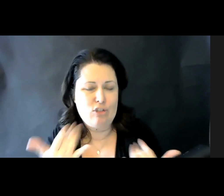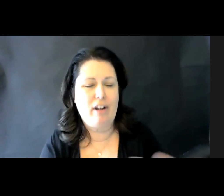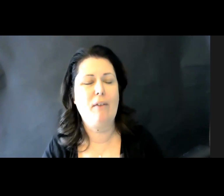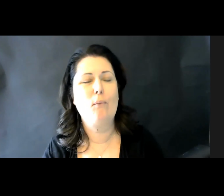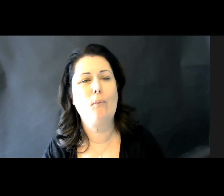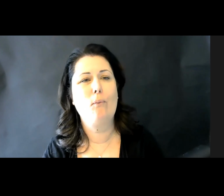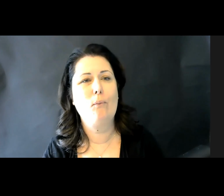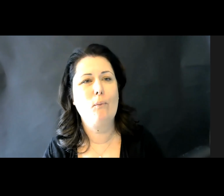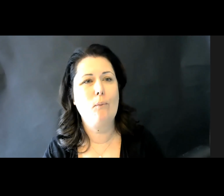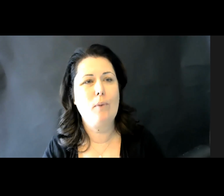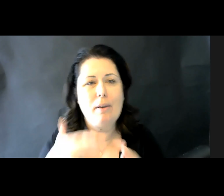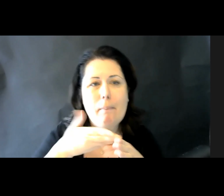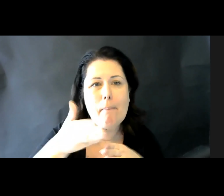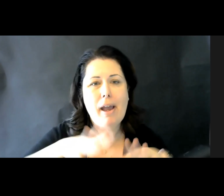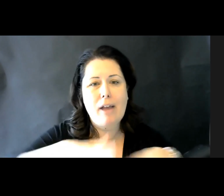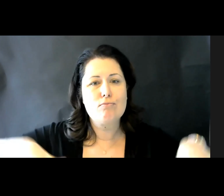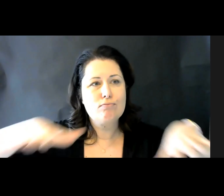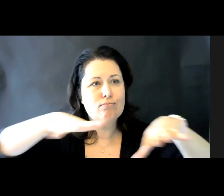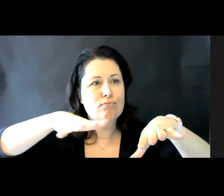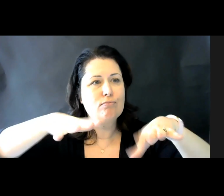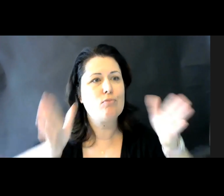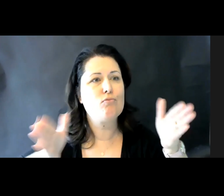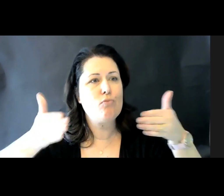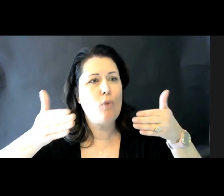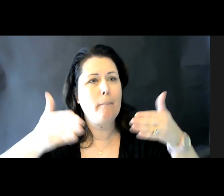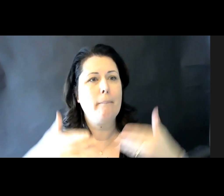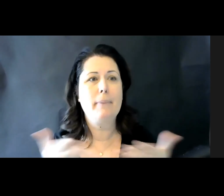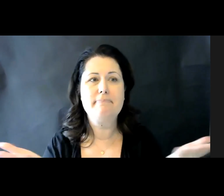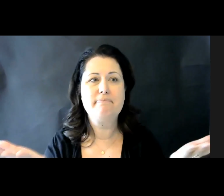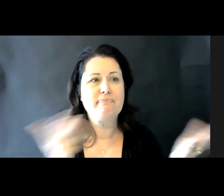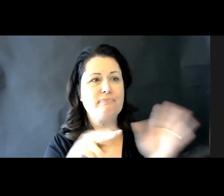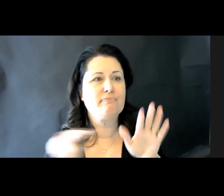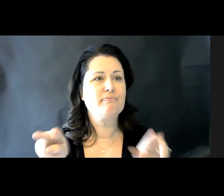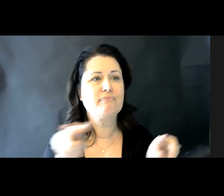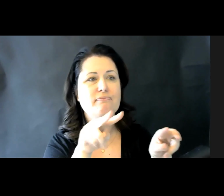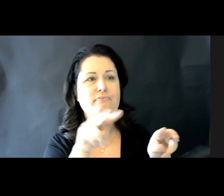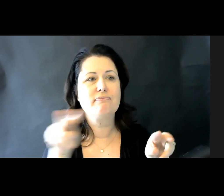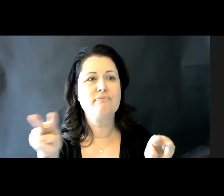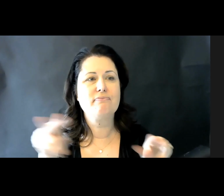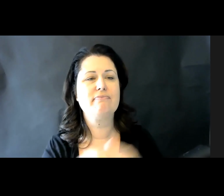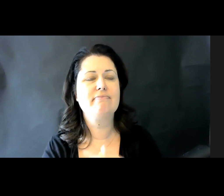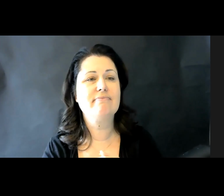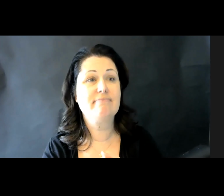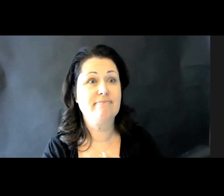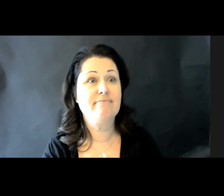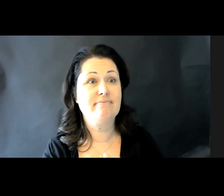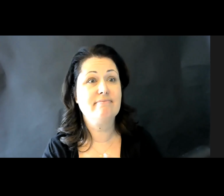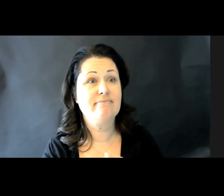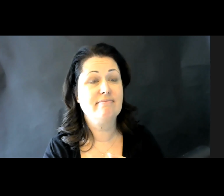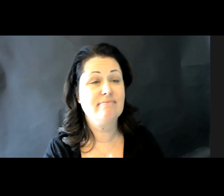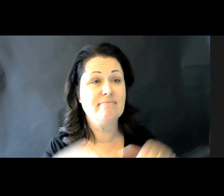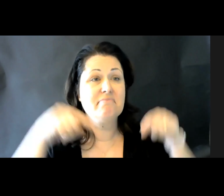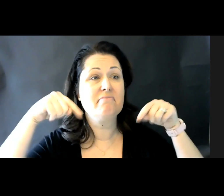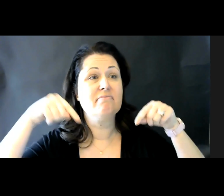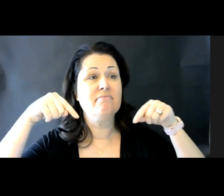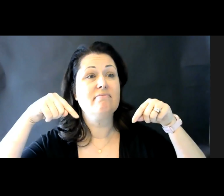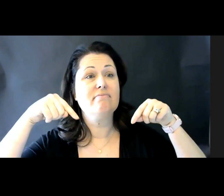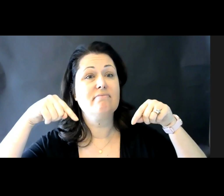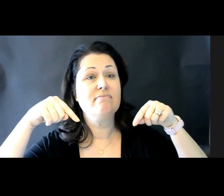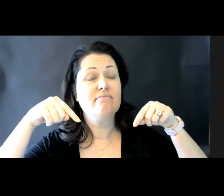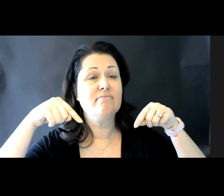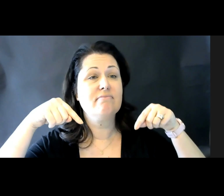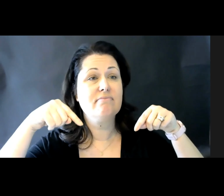And this is our main room. Hey there, Bob. So this area is just for